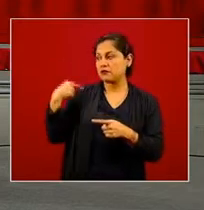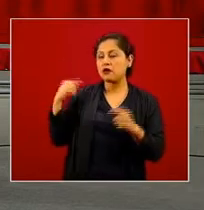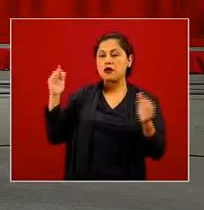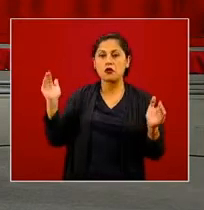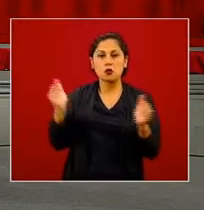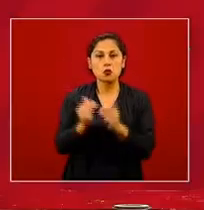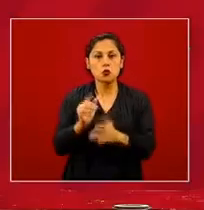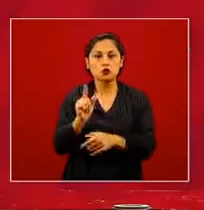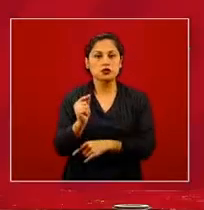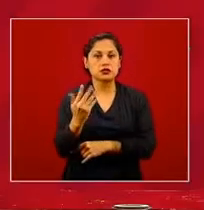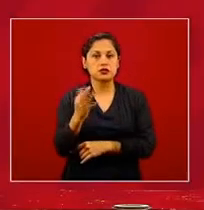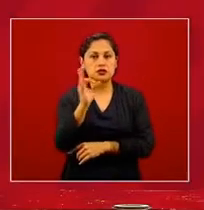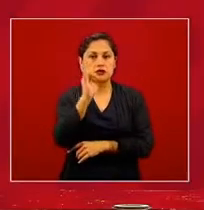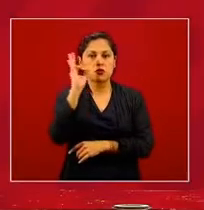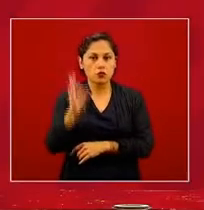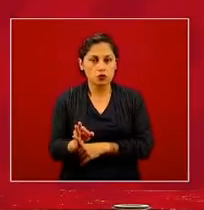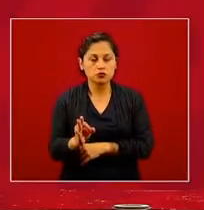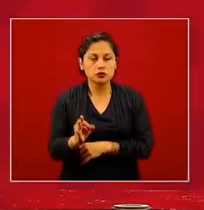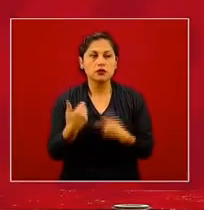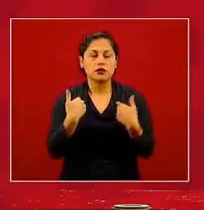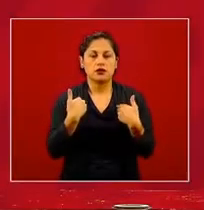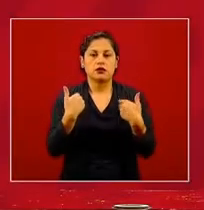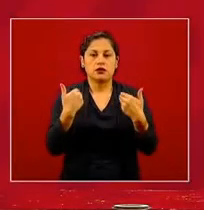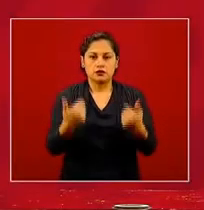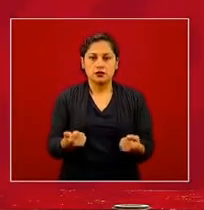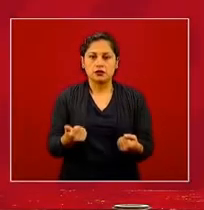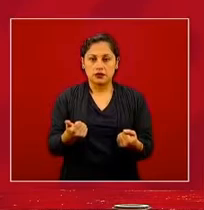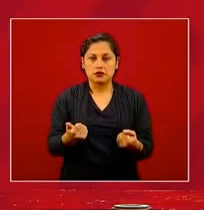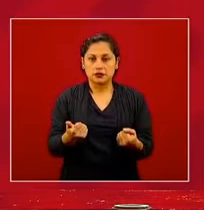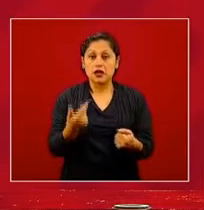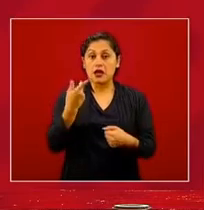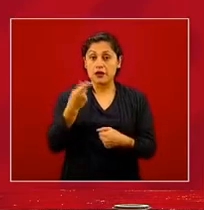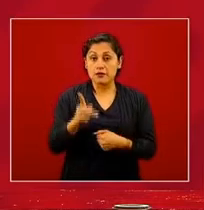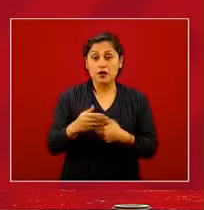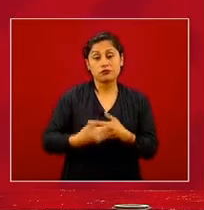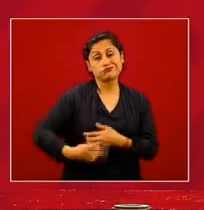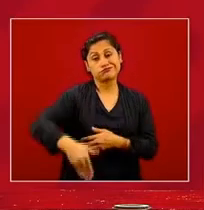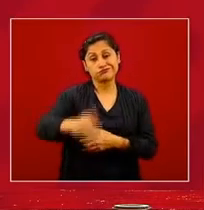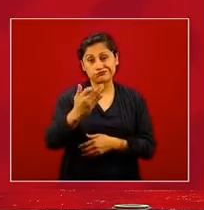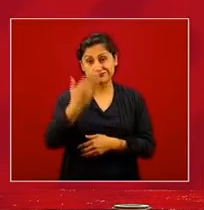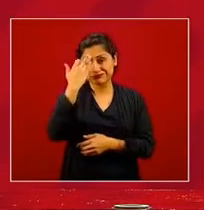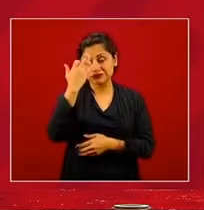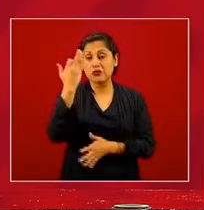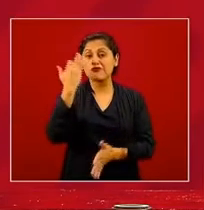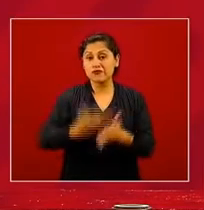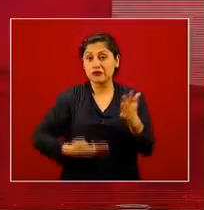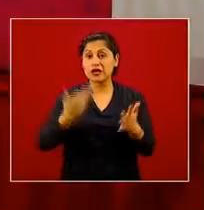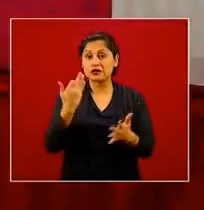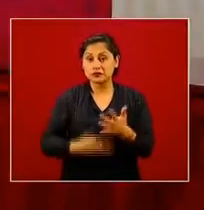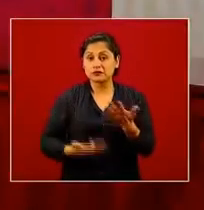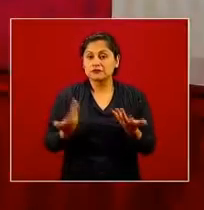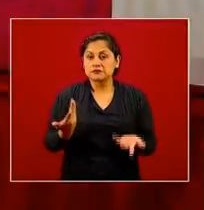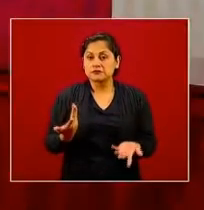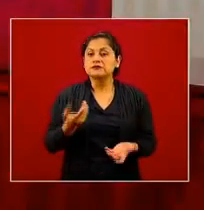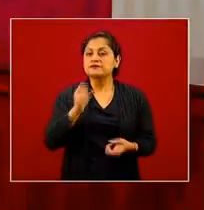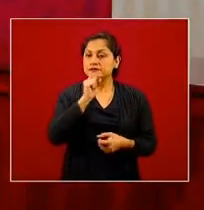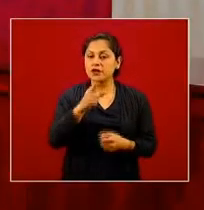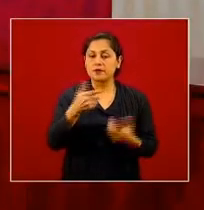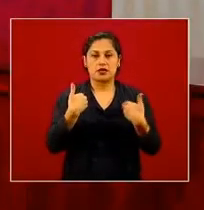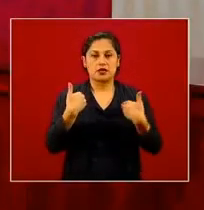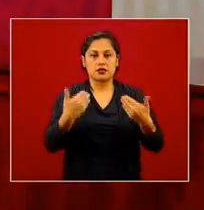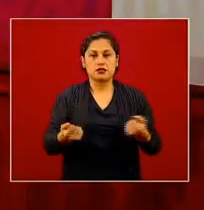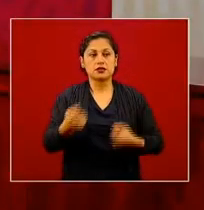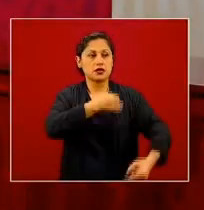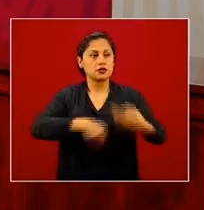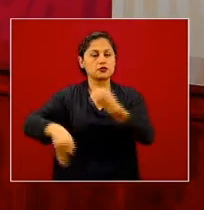in this pandemic. We were able to reduce by 75% the intensity of the infection, spread of infection, but we